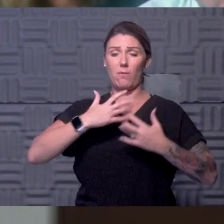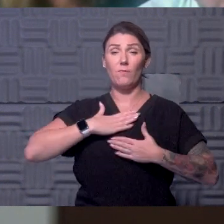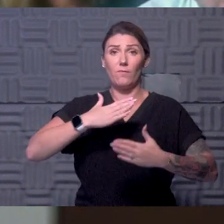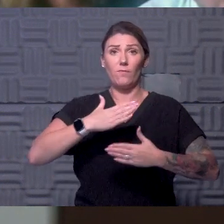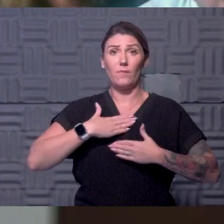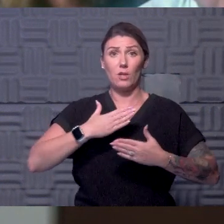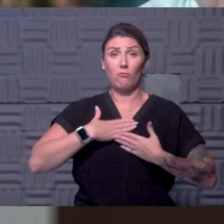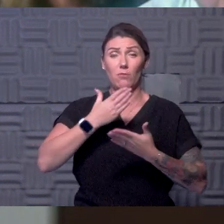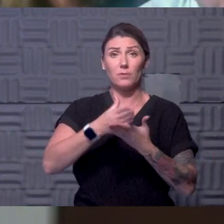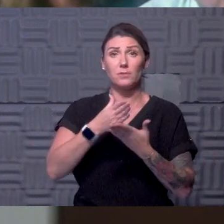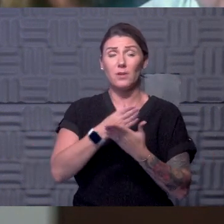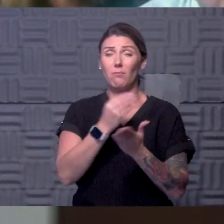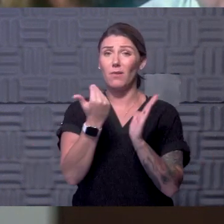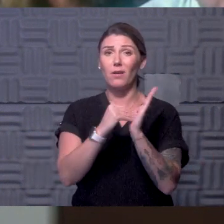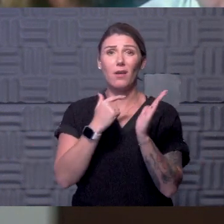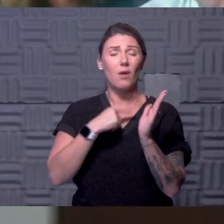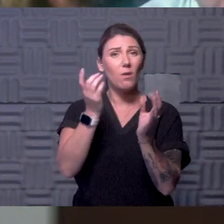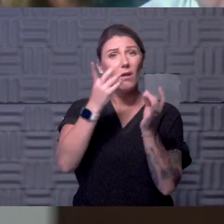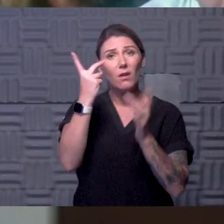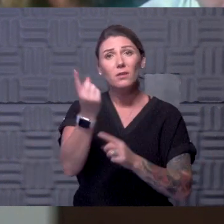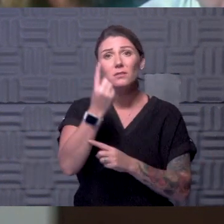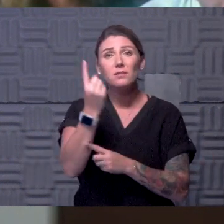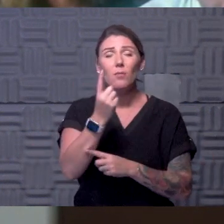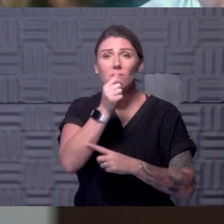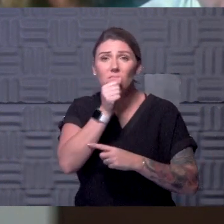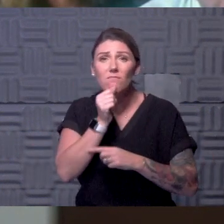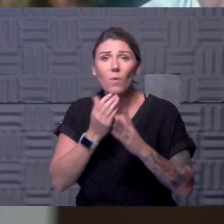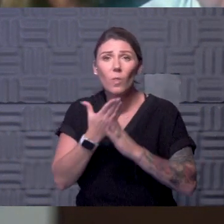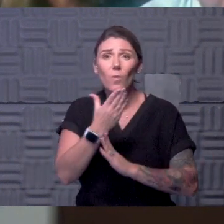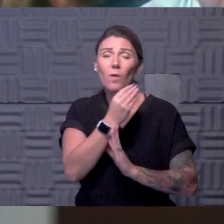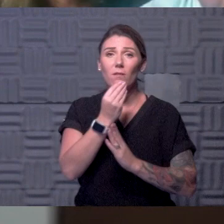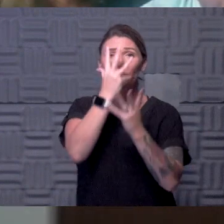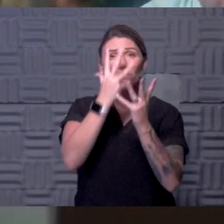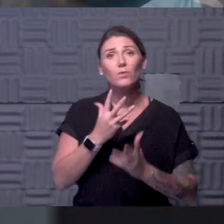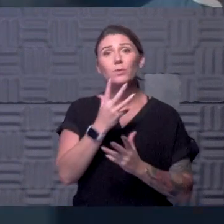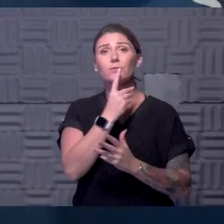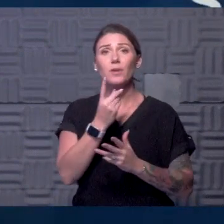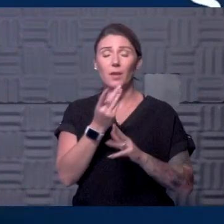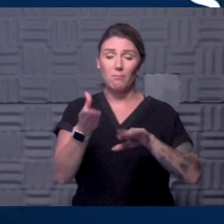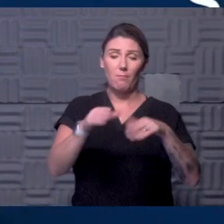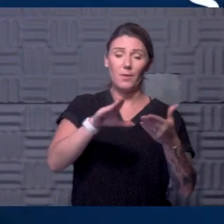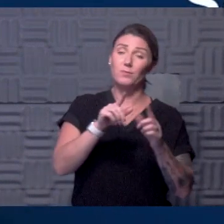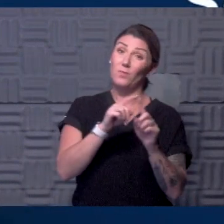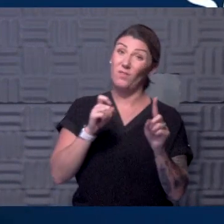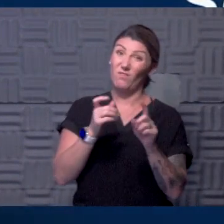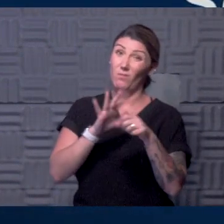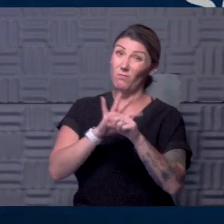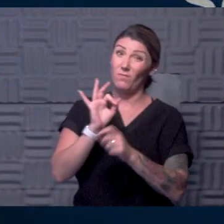again, I'd hate for someone to have to go through that and unfortunately have to pass away from that.